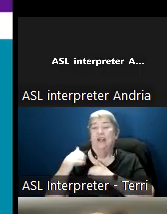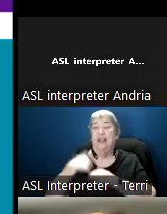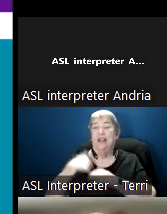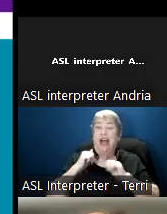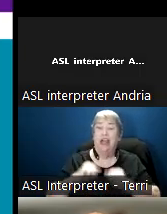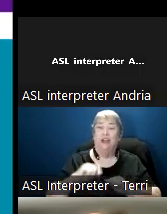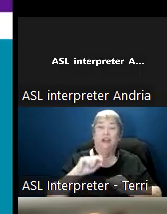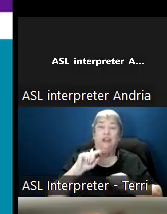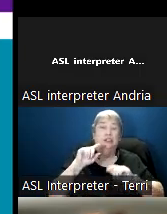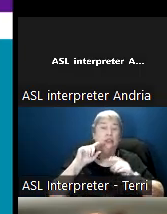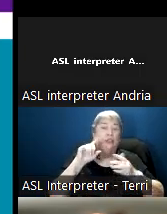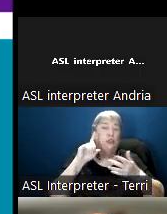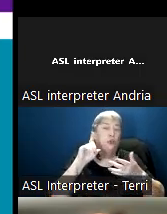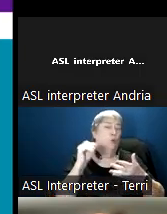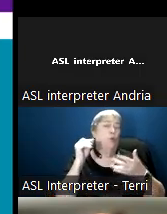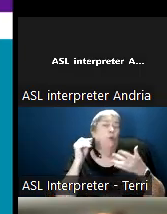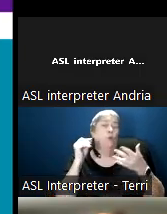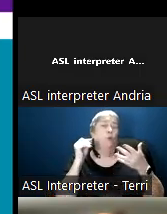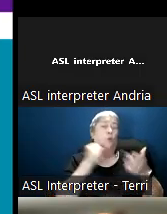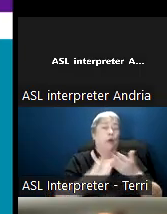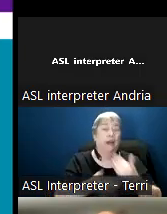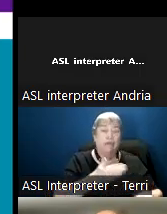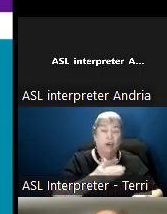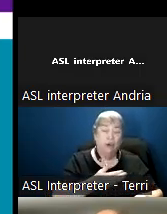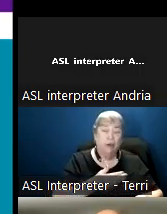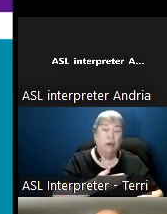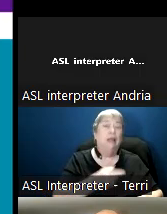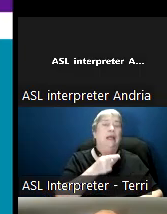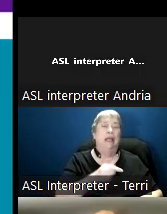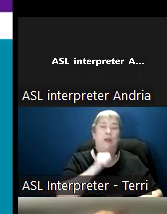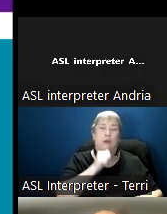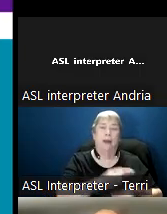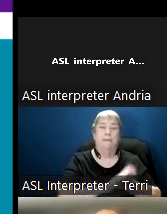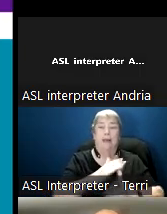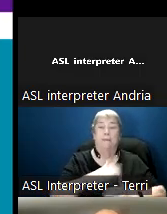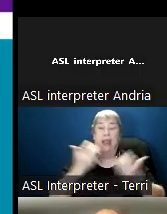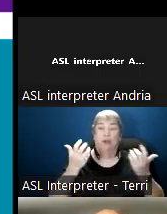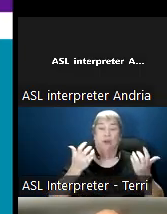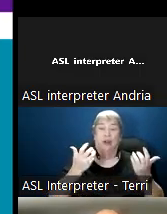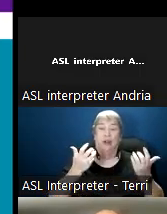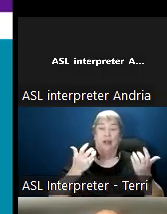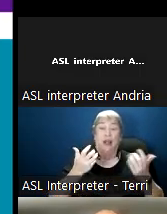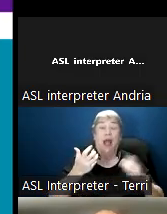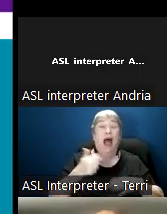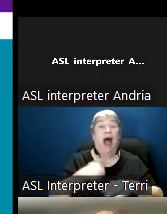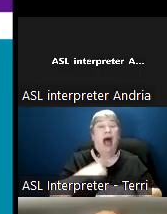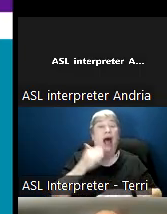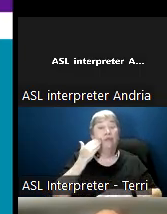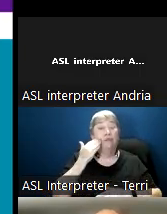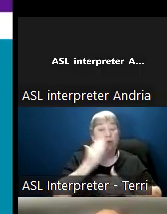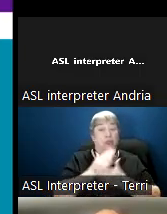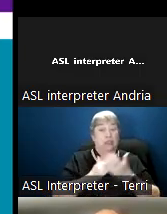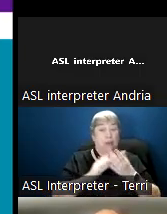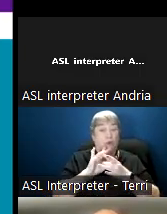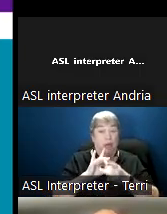thinking maybe he could really change, right? And, I have known relationships where people have gone through programs and